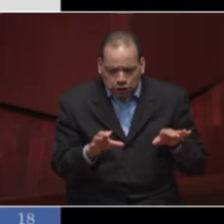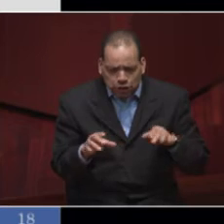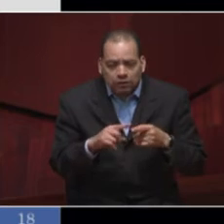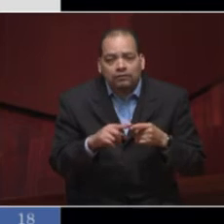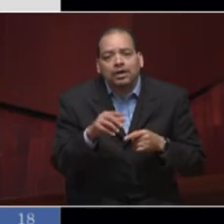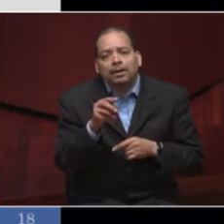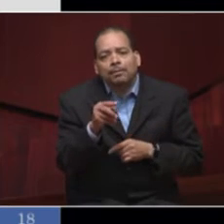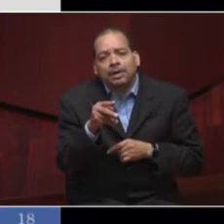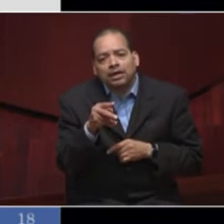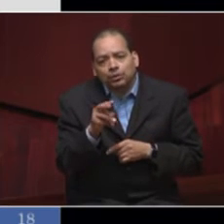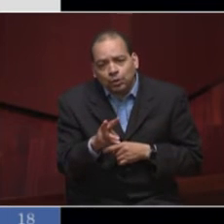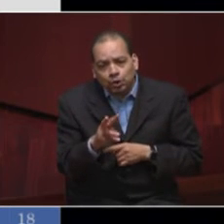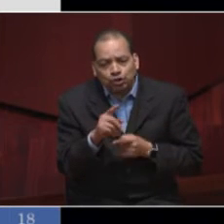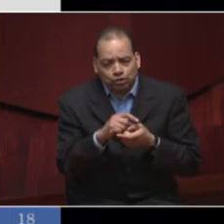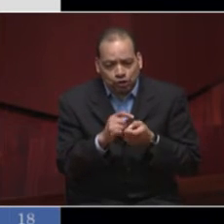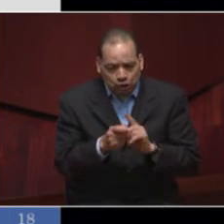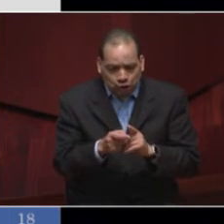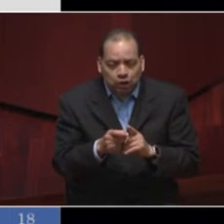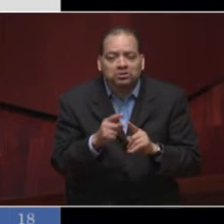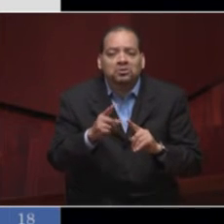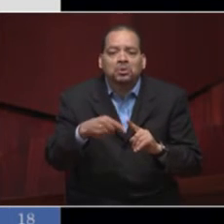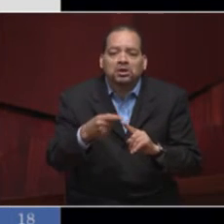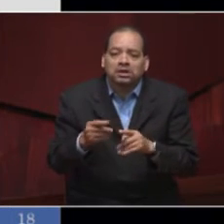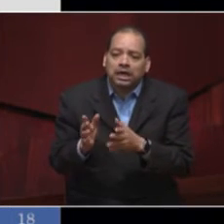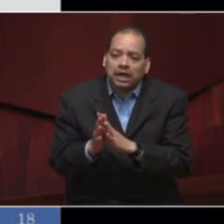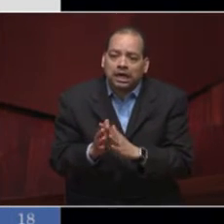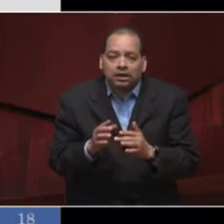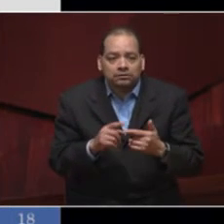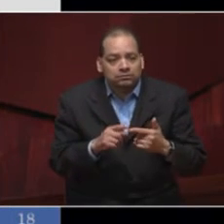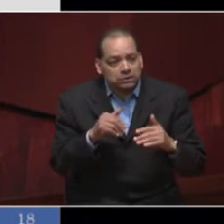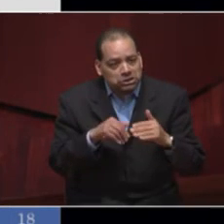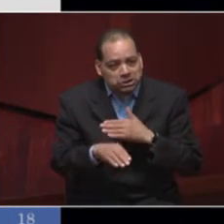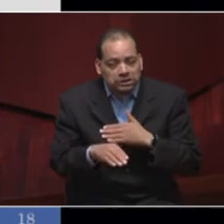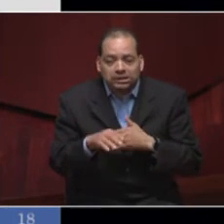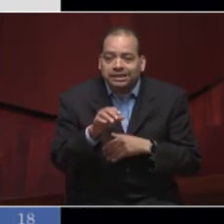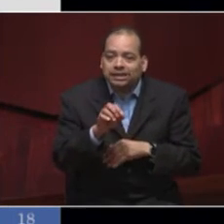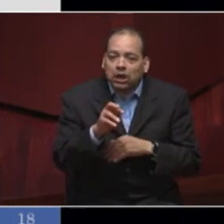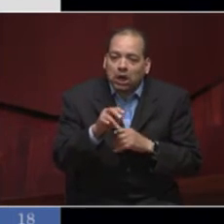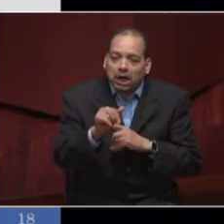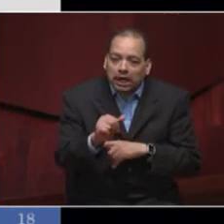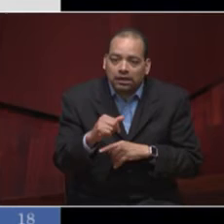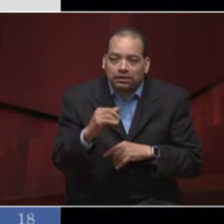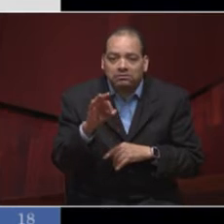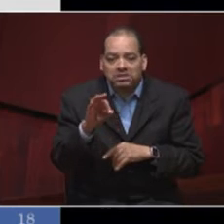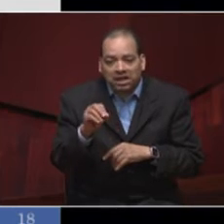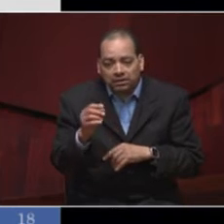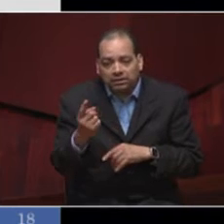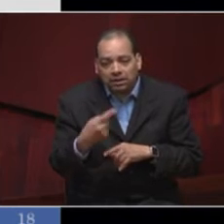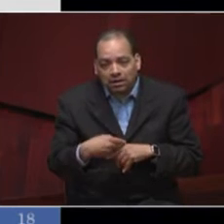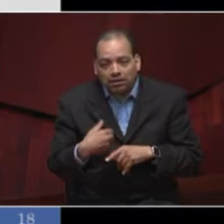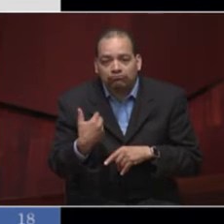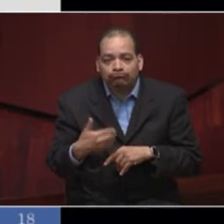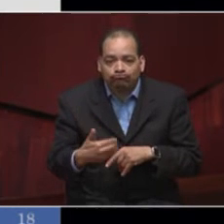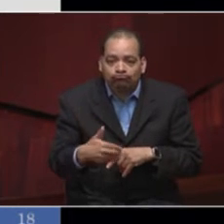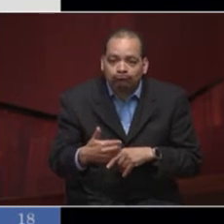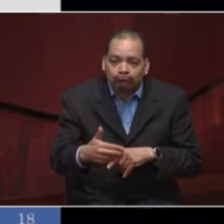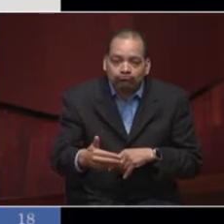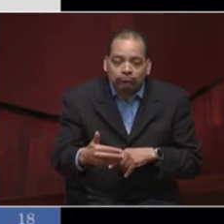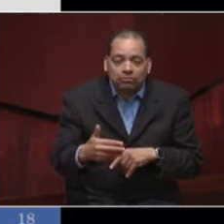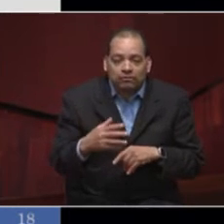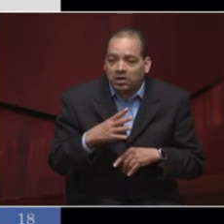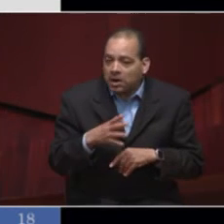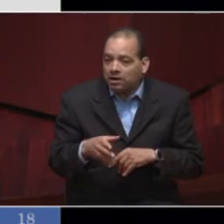password when he's supposed to and gets into ERA at least every 90 days, if the account manager does